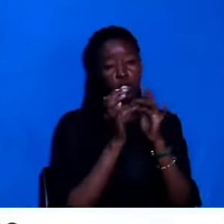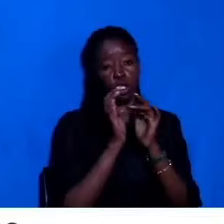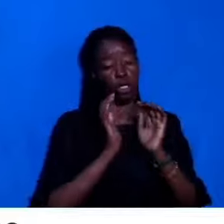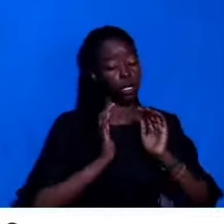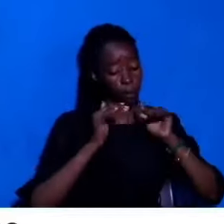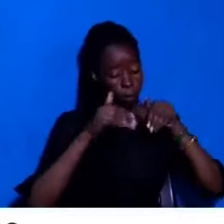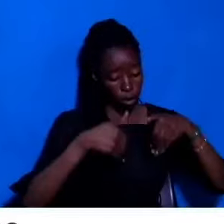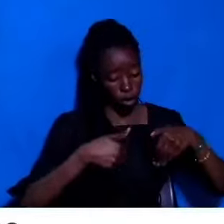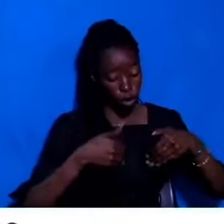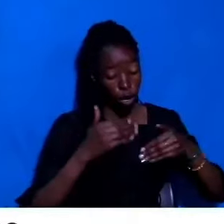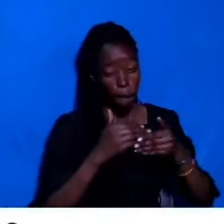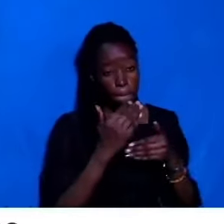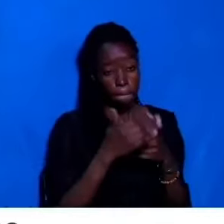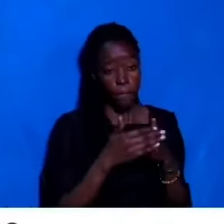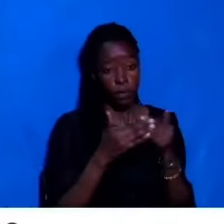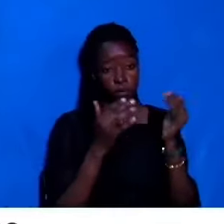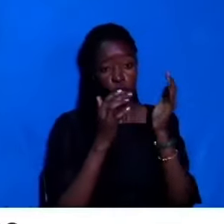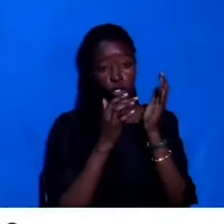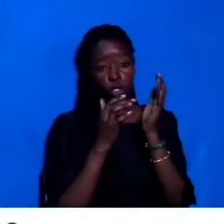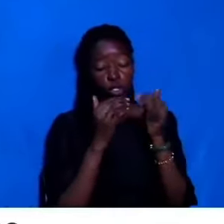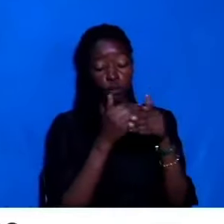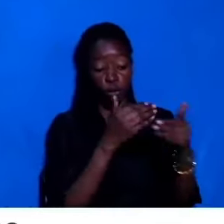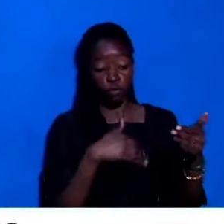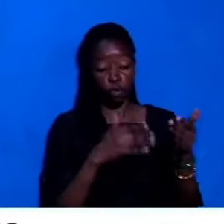before him and he praised him.